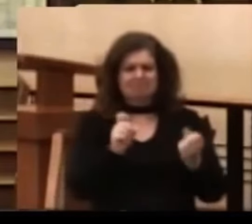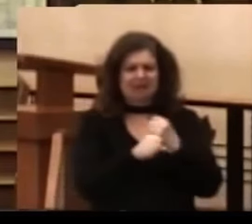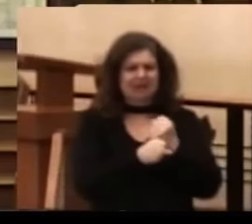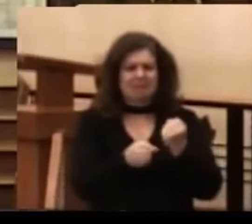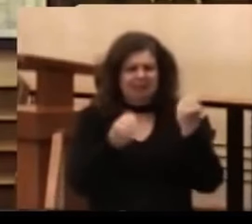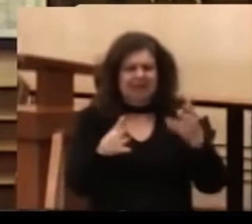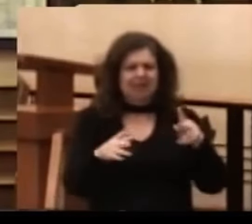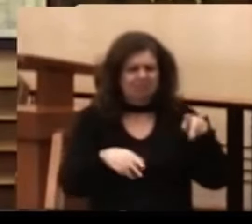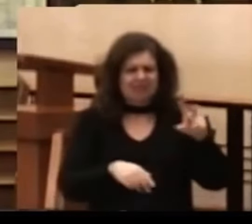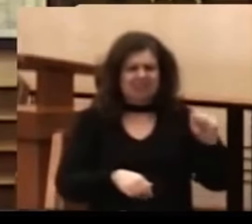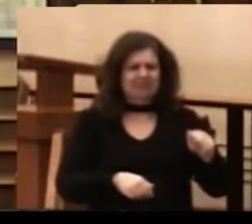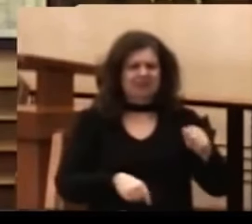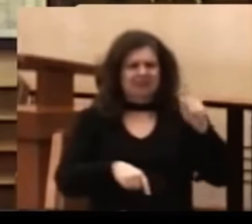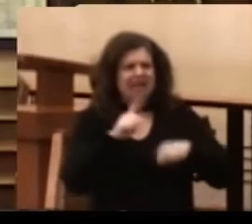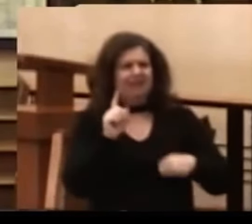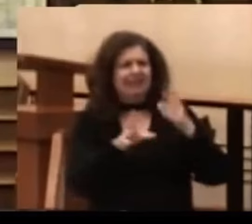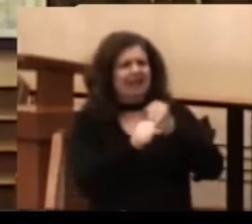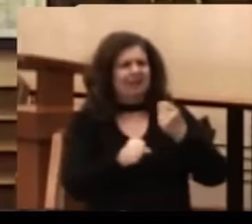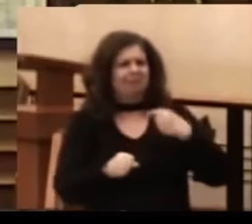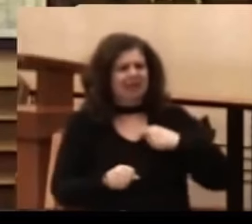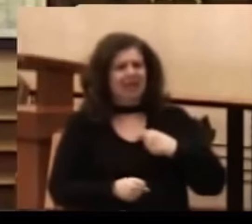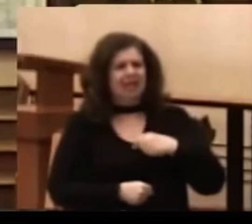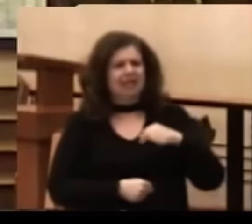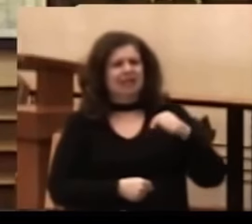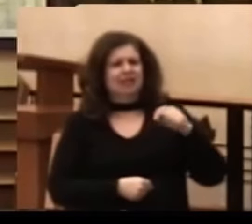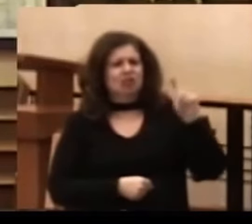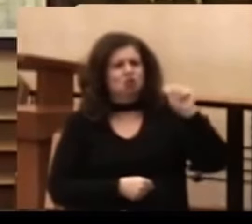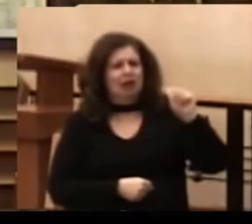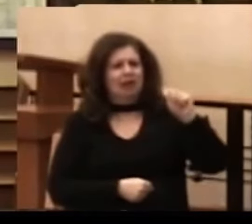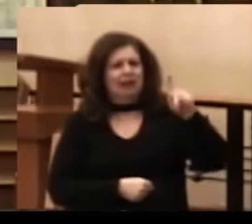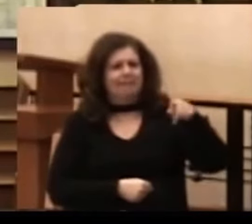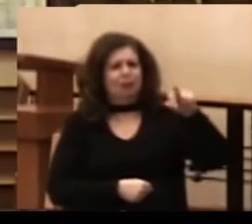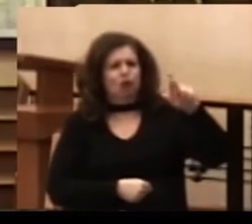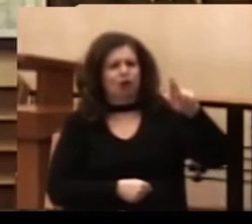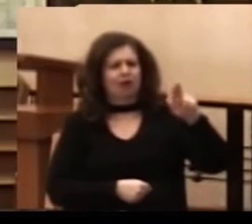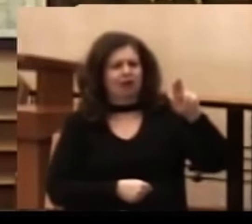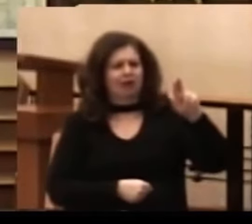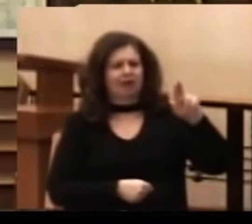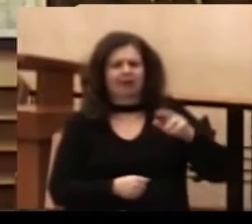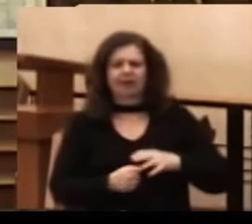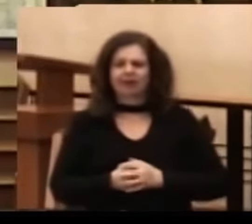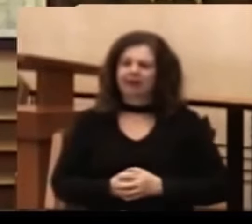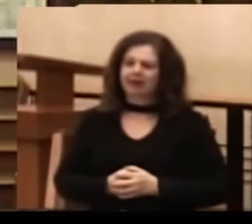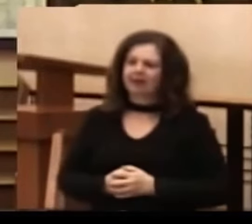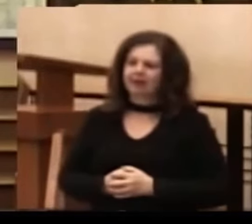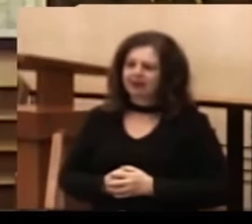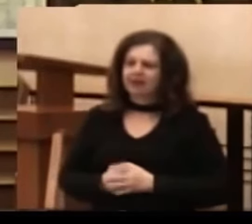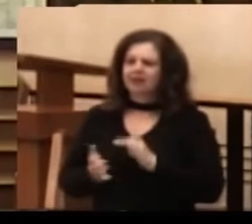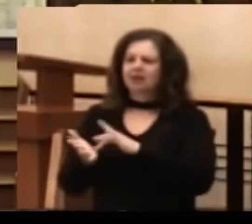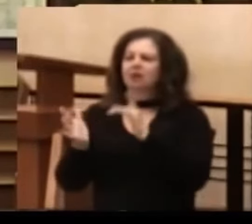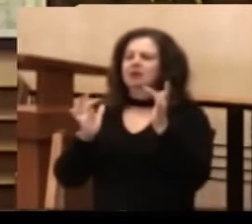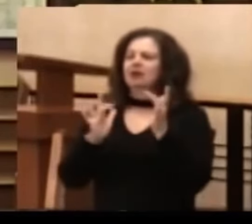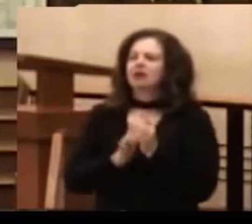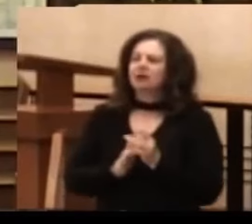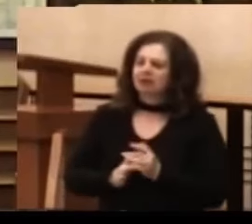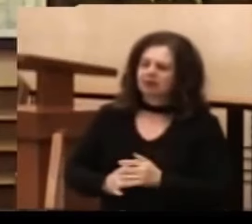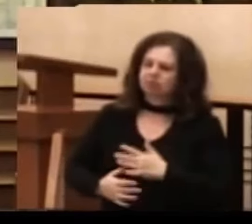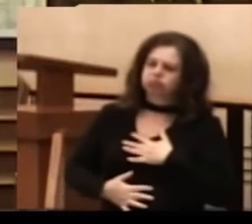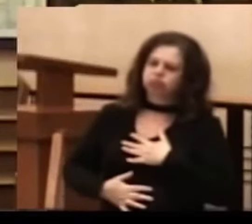we can't even get any toilet paper. So Jesus, exasperated,